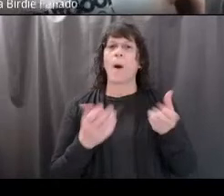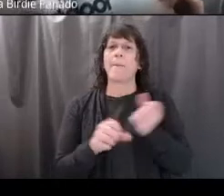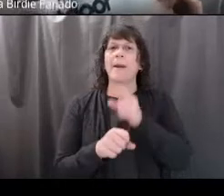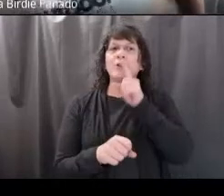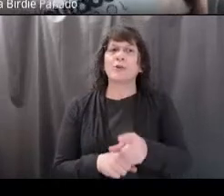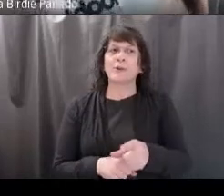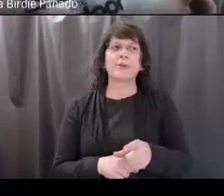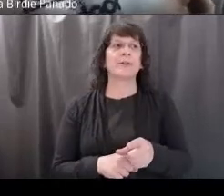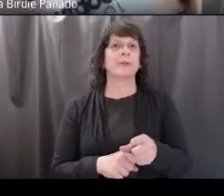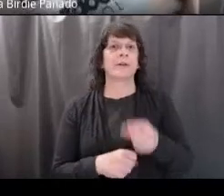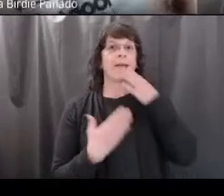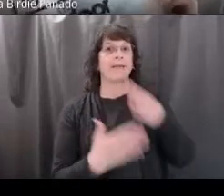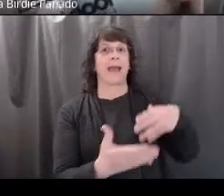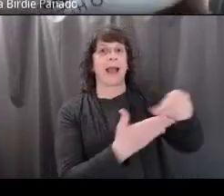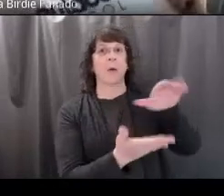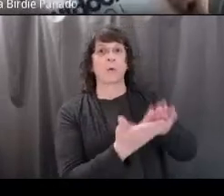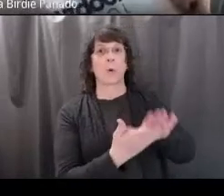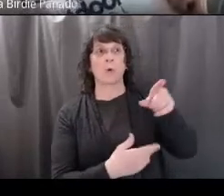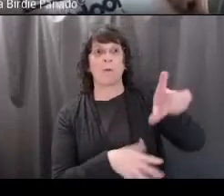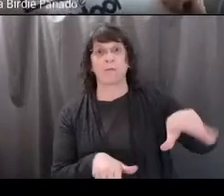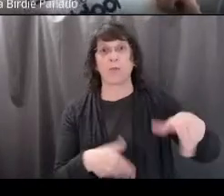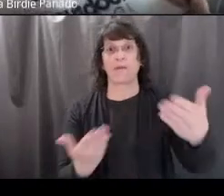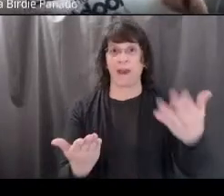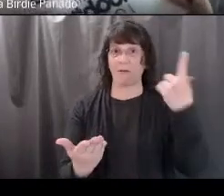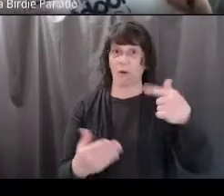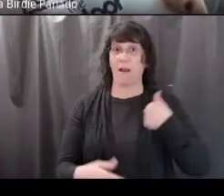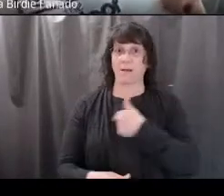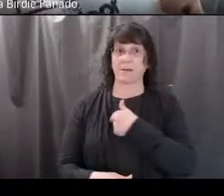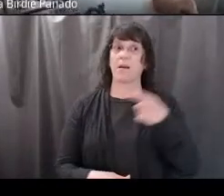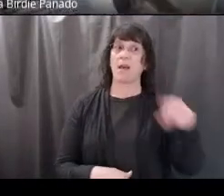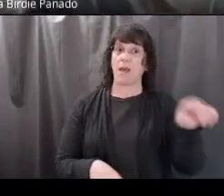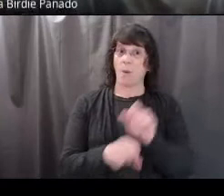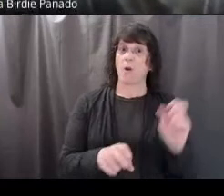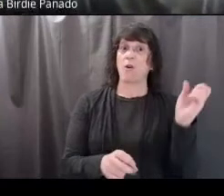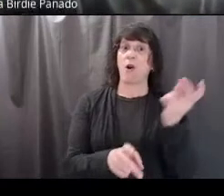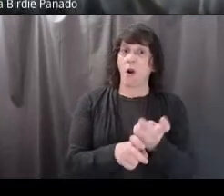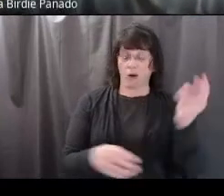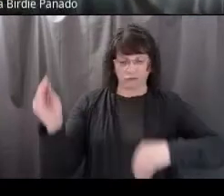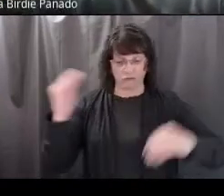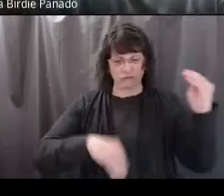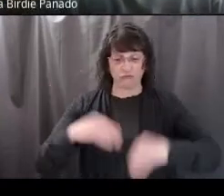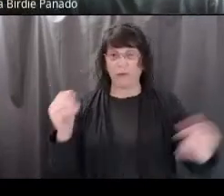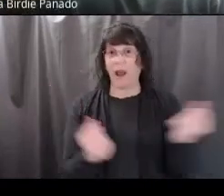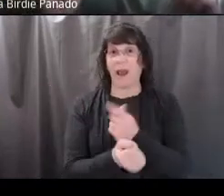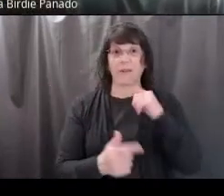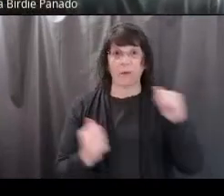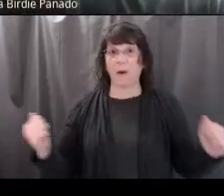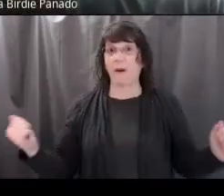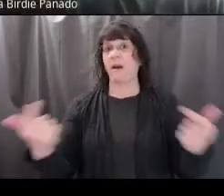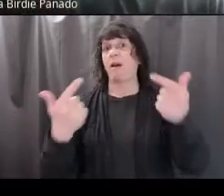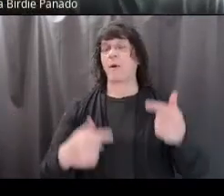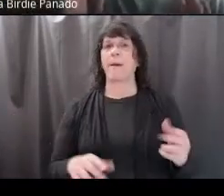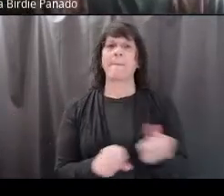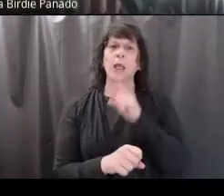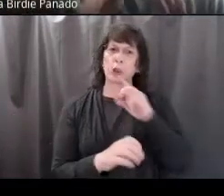make sure to thank Outdoor School for providing these for us. They worked very hard on it, and make sure to